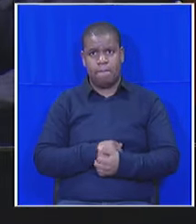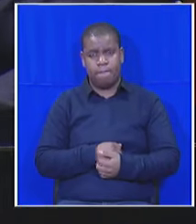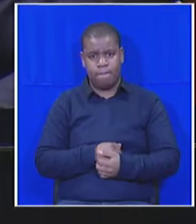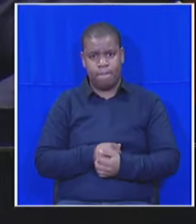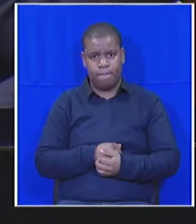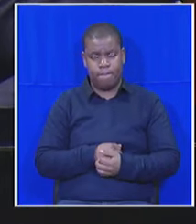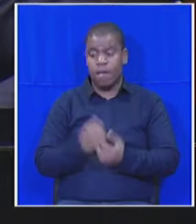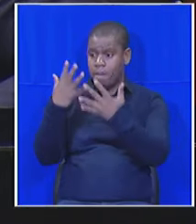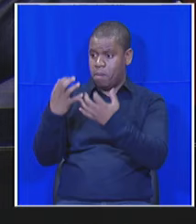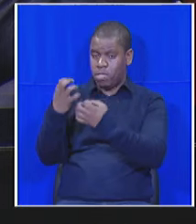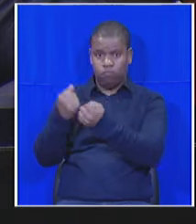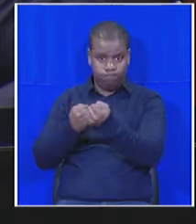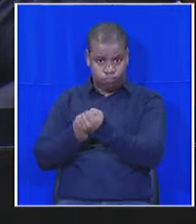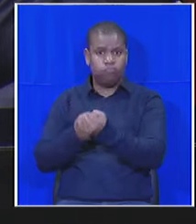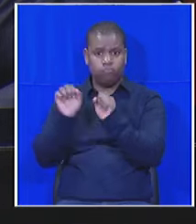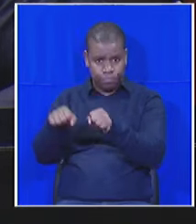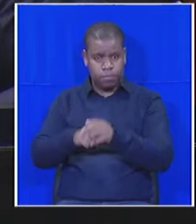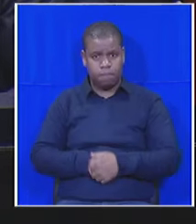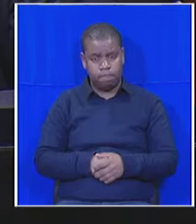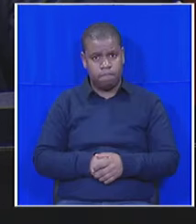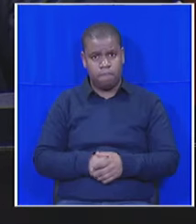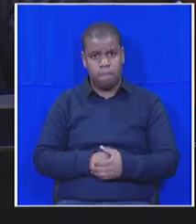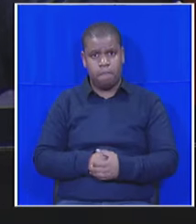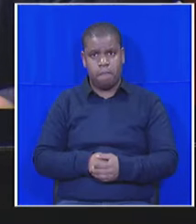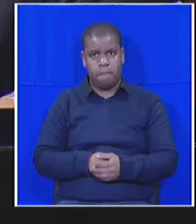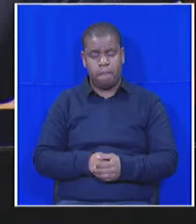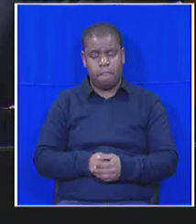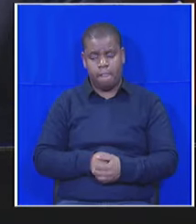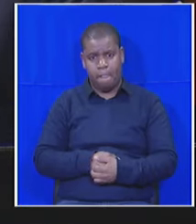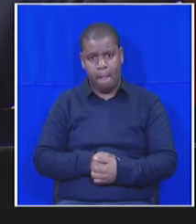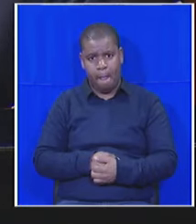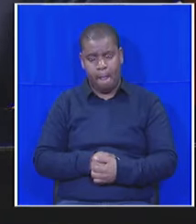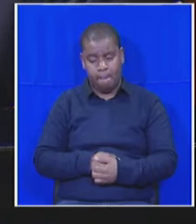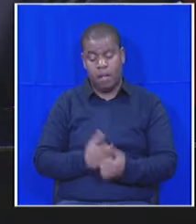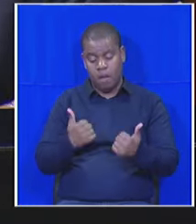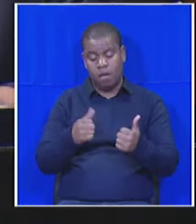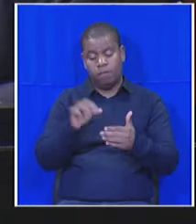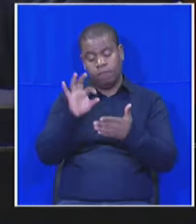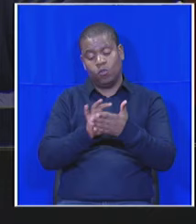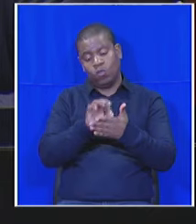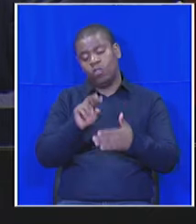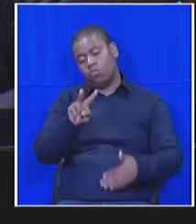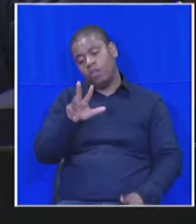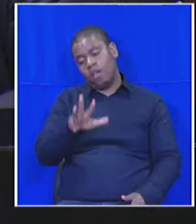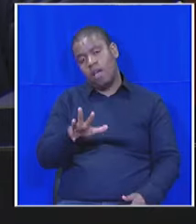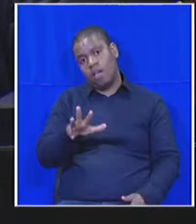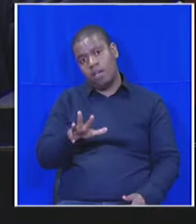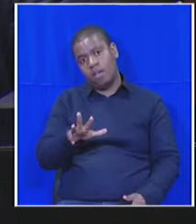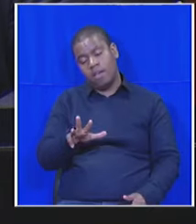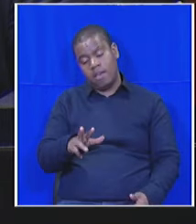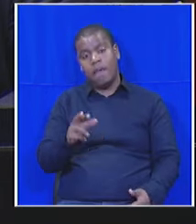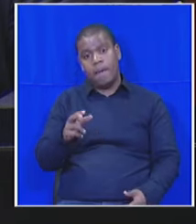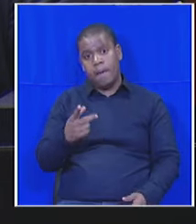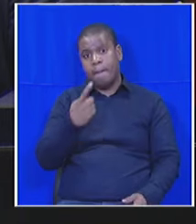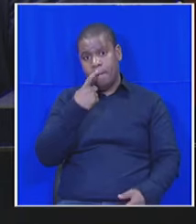We support the budget, obviously. Thank you, Honourable Member. I now put vote number 29, mineral resources. Are